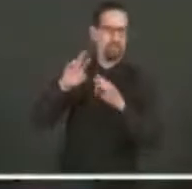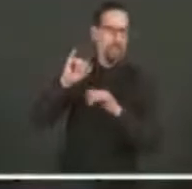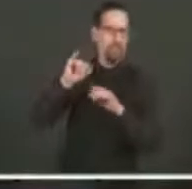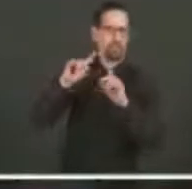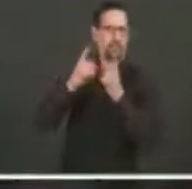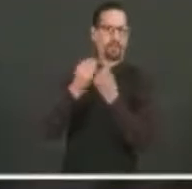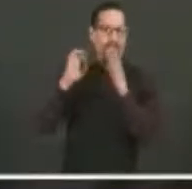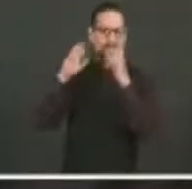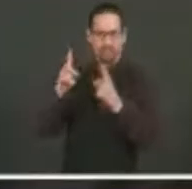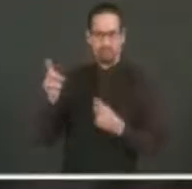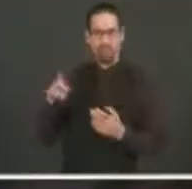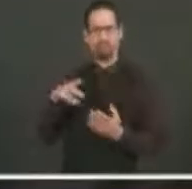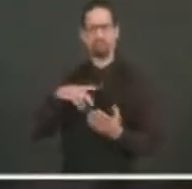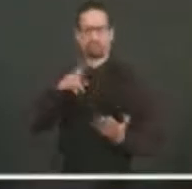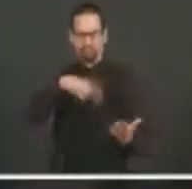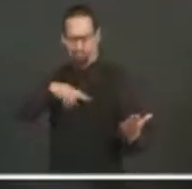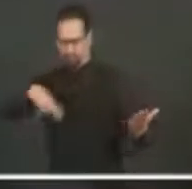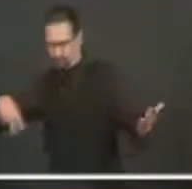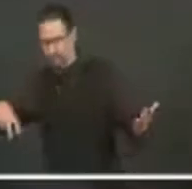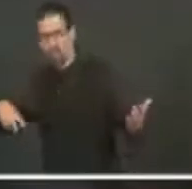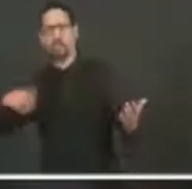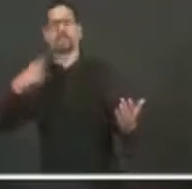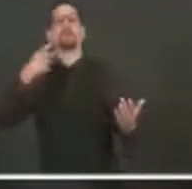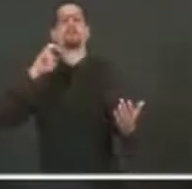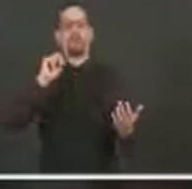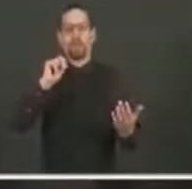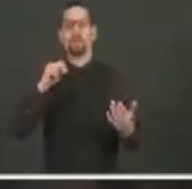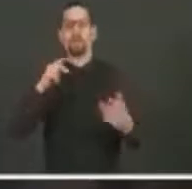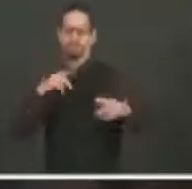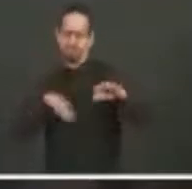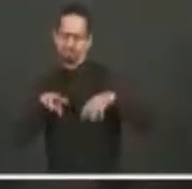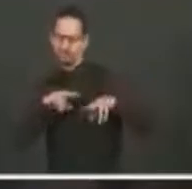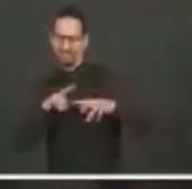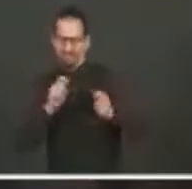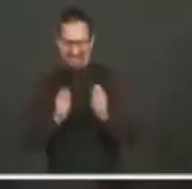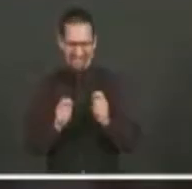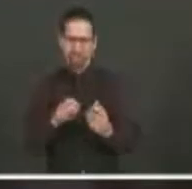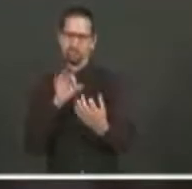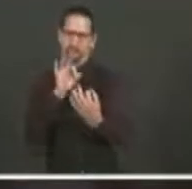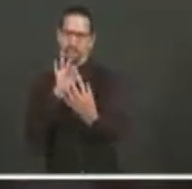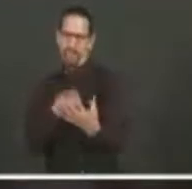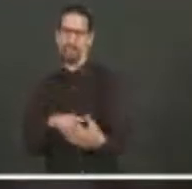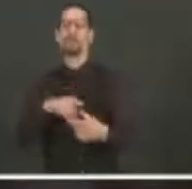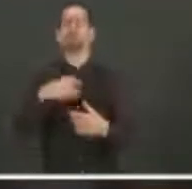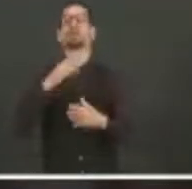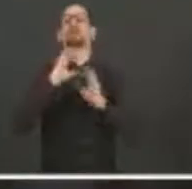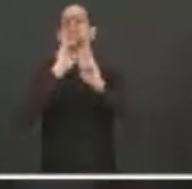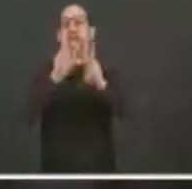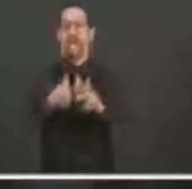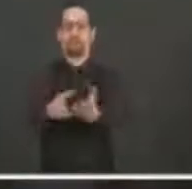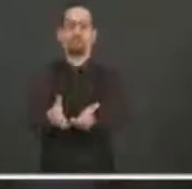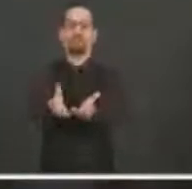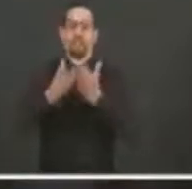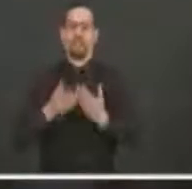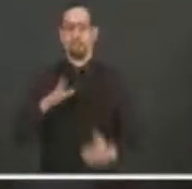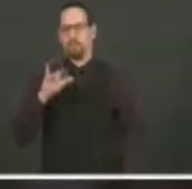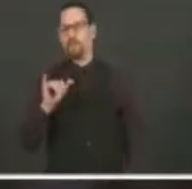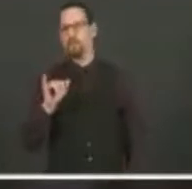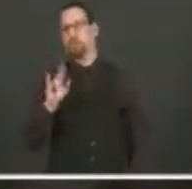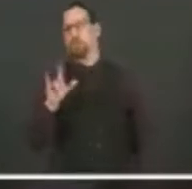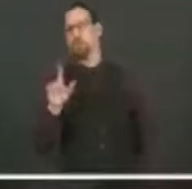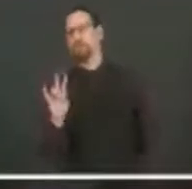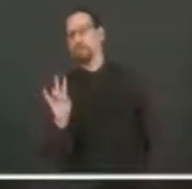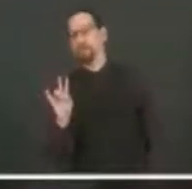The part that's really important is that we have made a concerted effort to have RIDE be an agency that supports